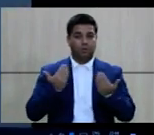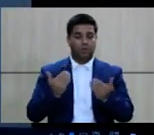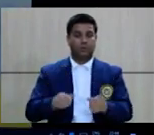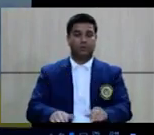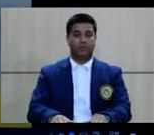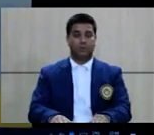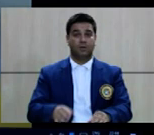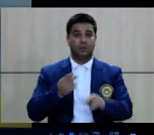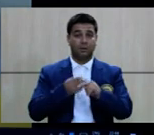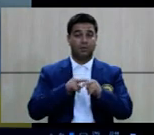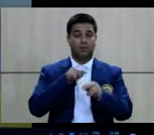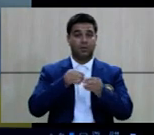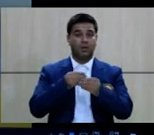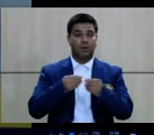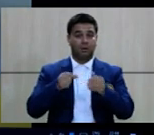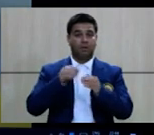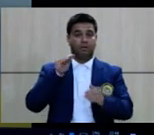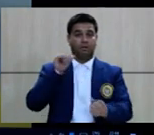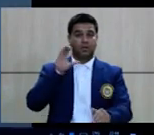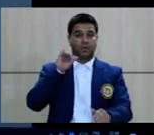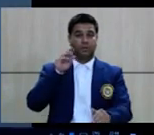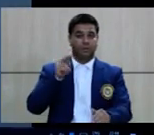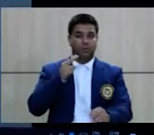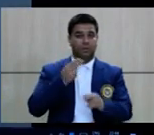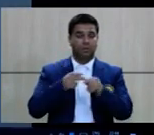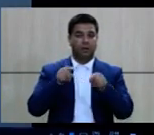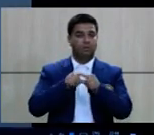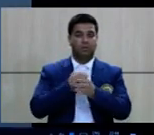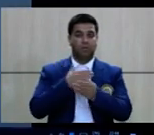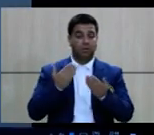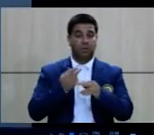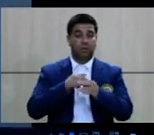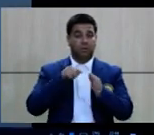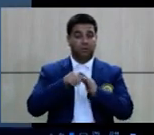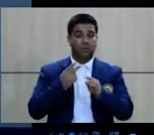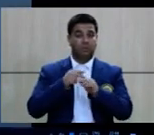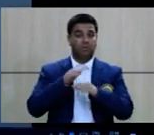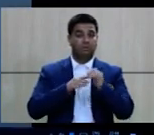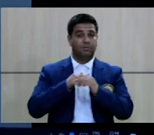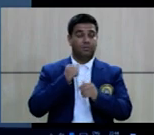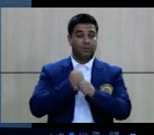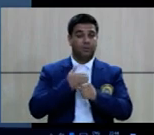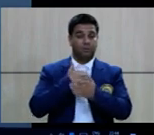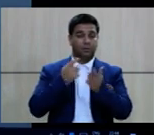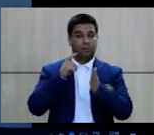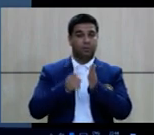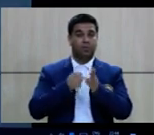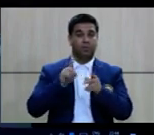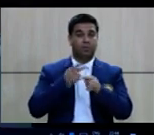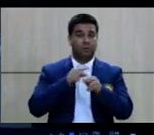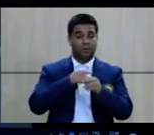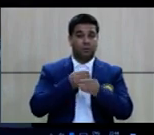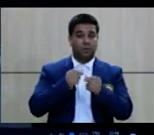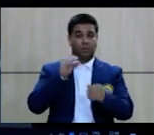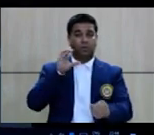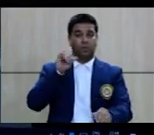bo'lmadi. Demak, bu eritmada fosfat va klorid ionlari mavjud emas. Biz bu tajribada shuni aniqladikki, bu eritmada